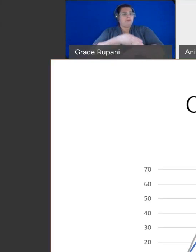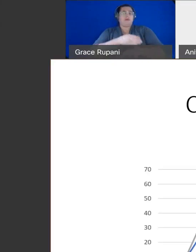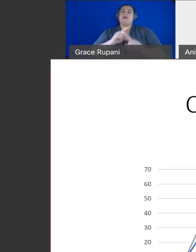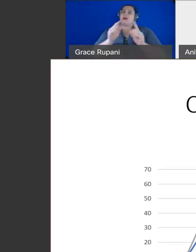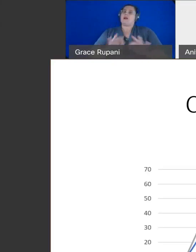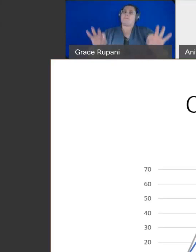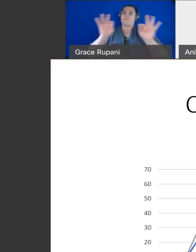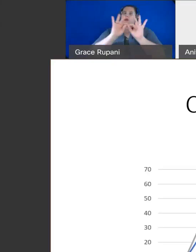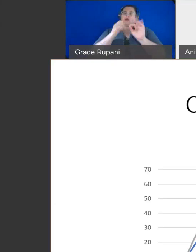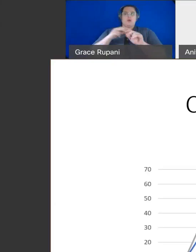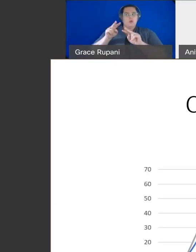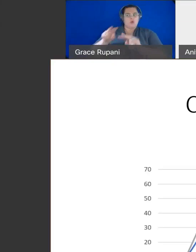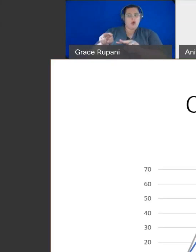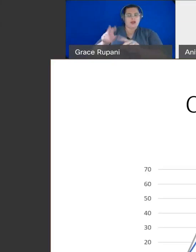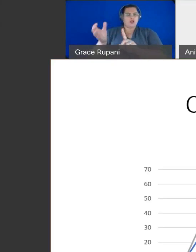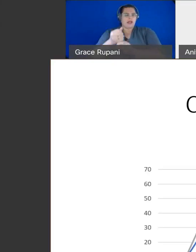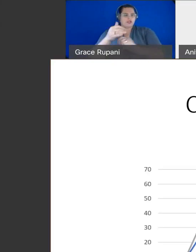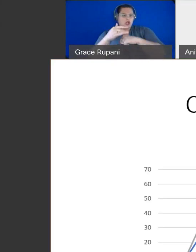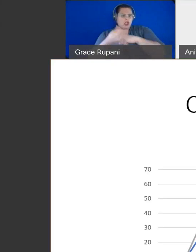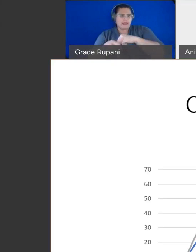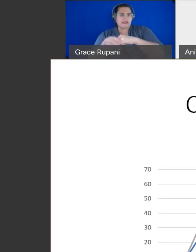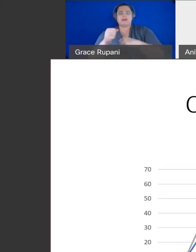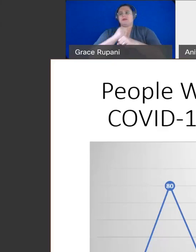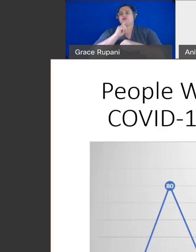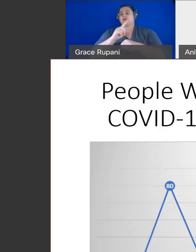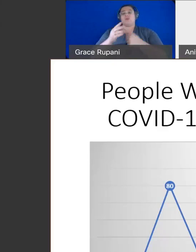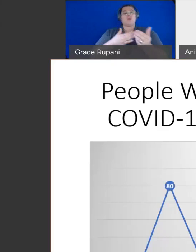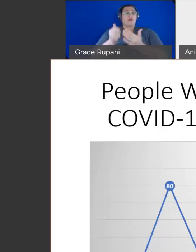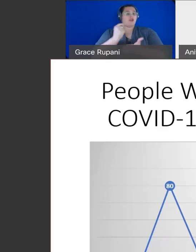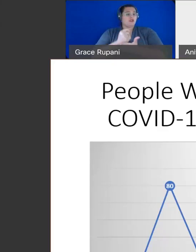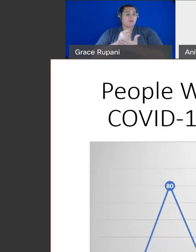early to make sure that people are getting whatever treatment they may need.